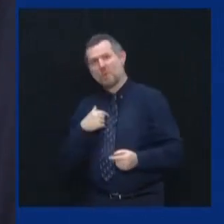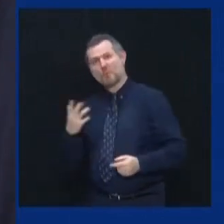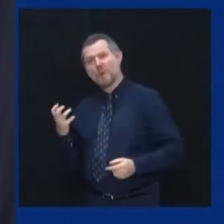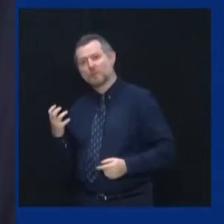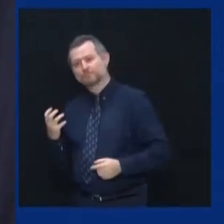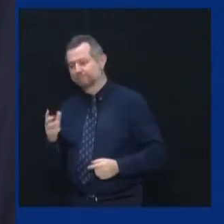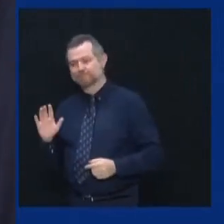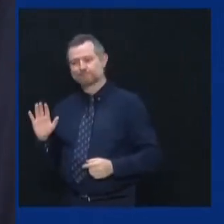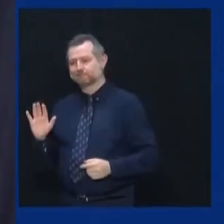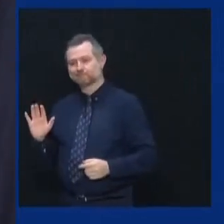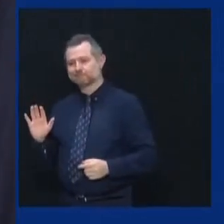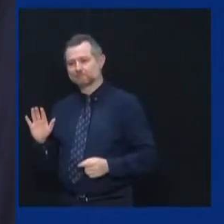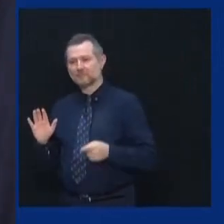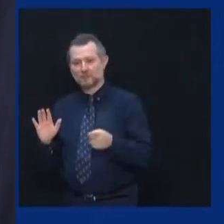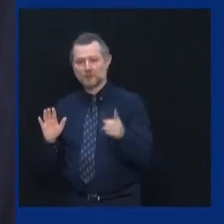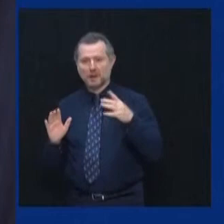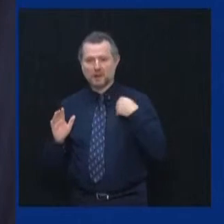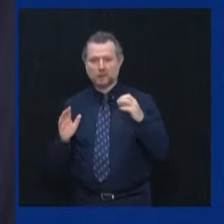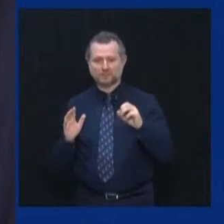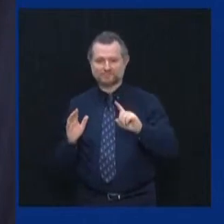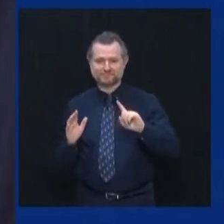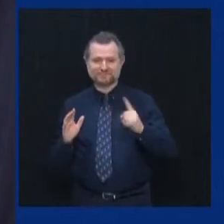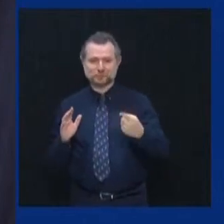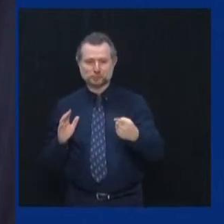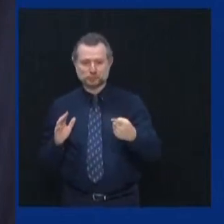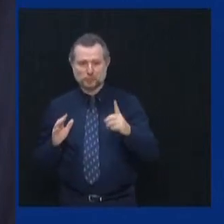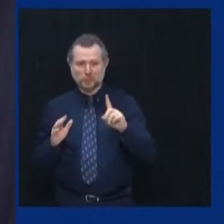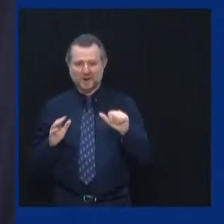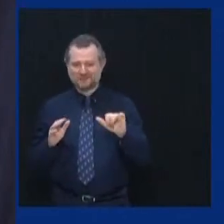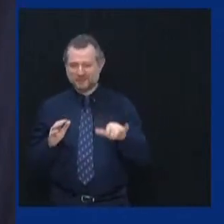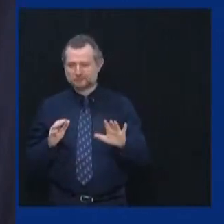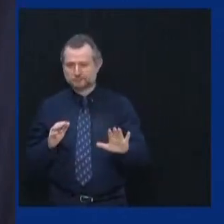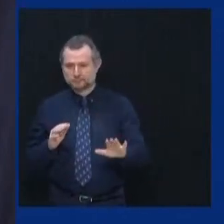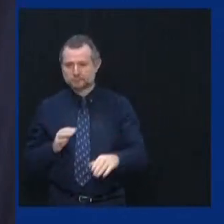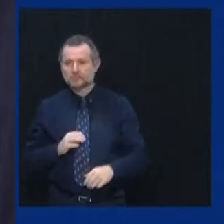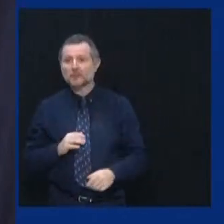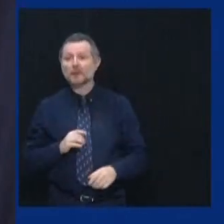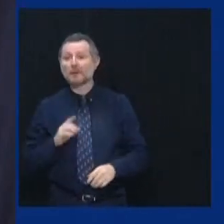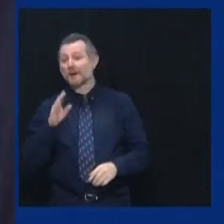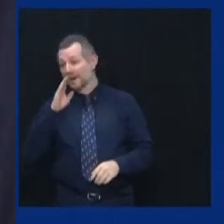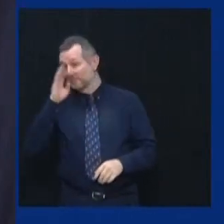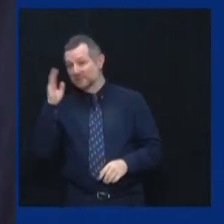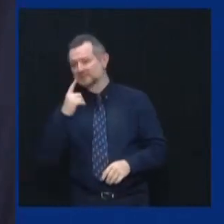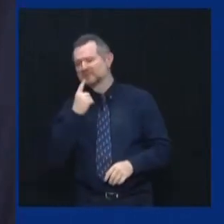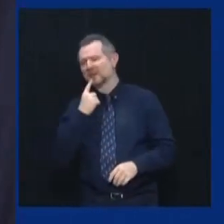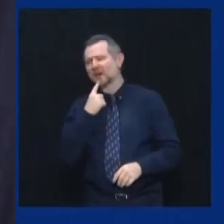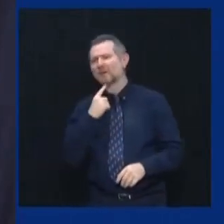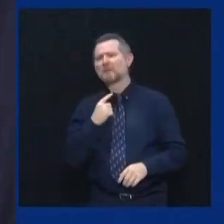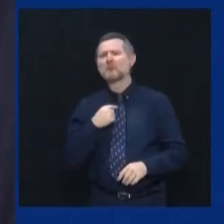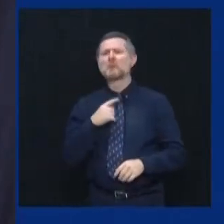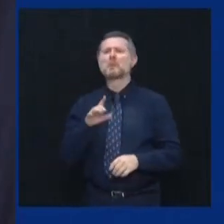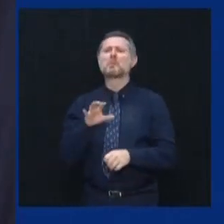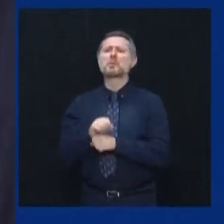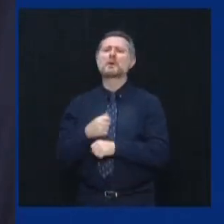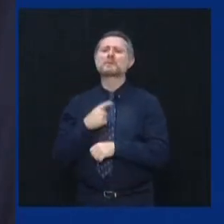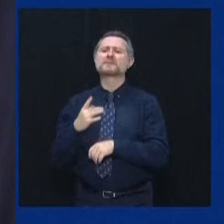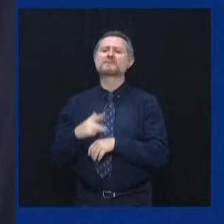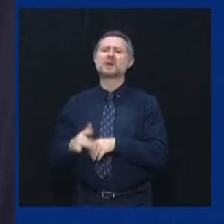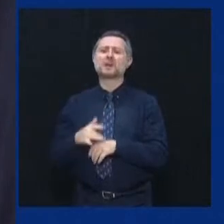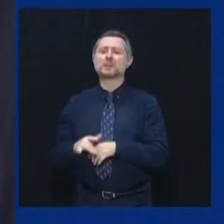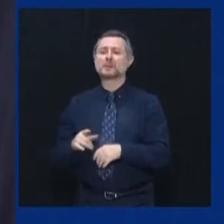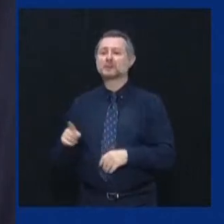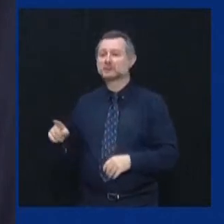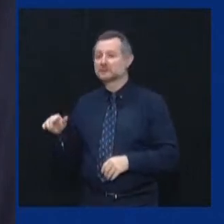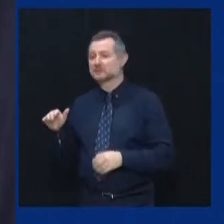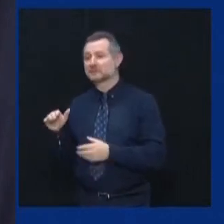I'm eligible, but if the hospital says I have one appointment left,